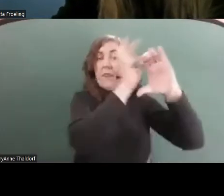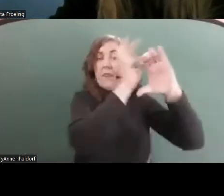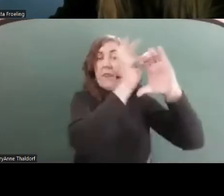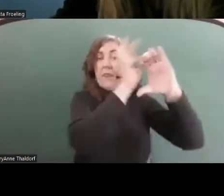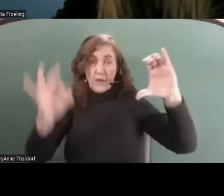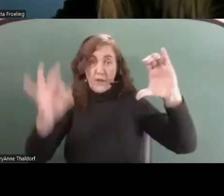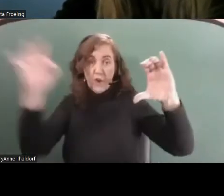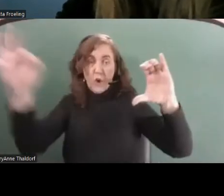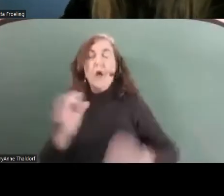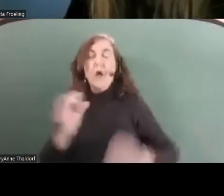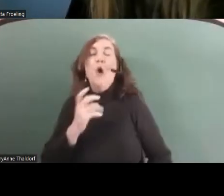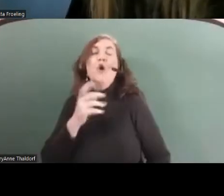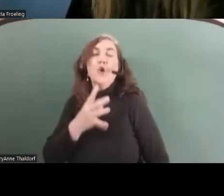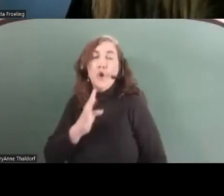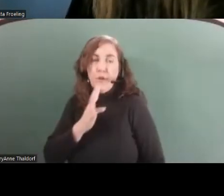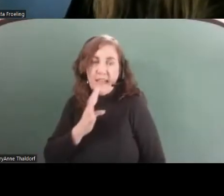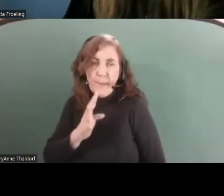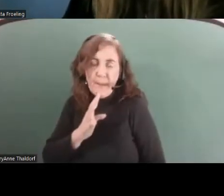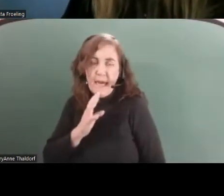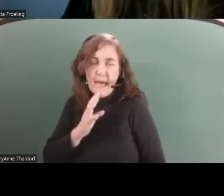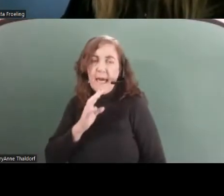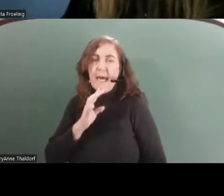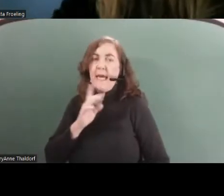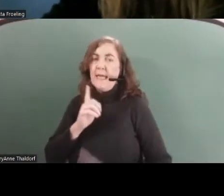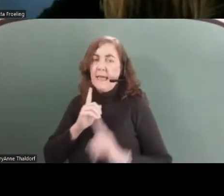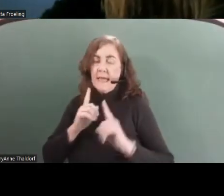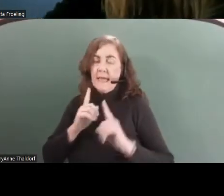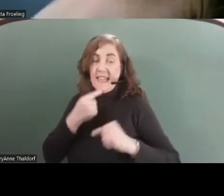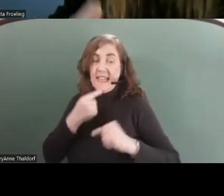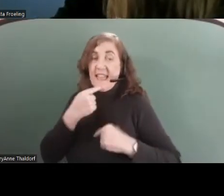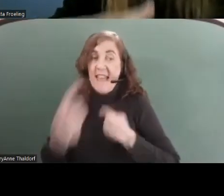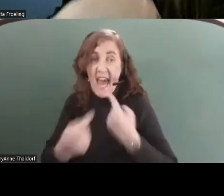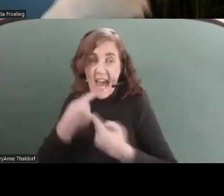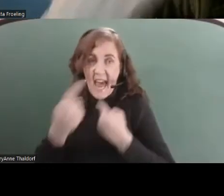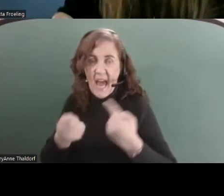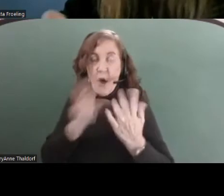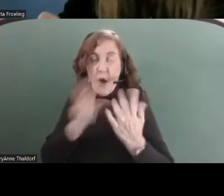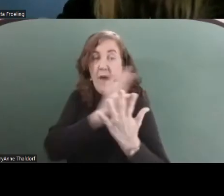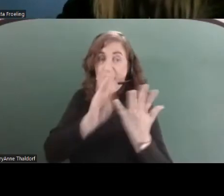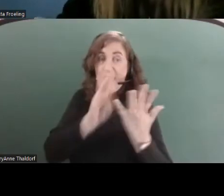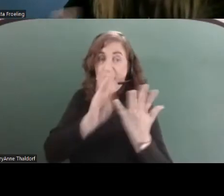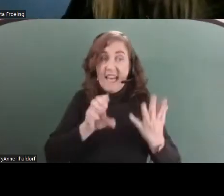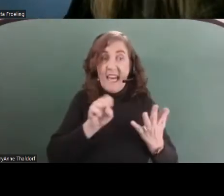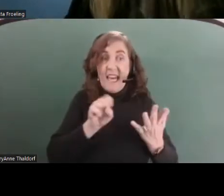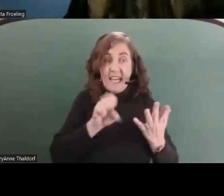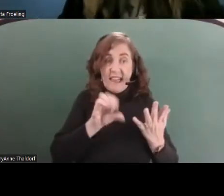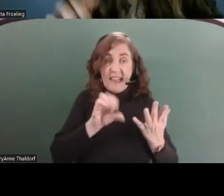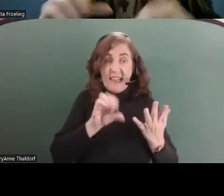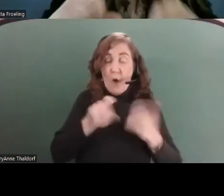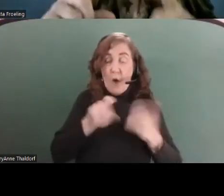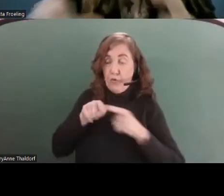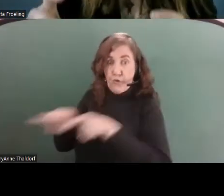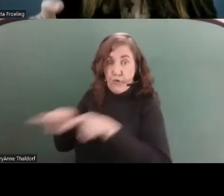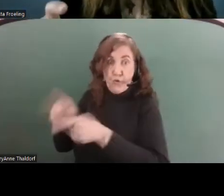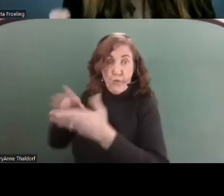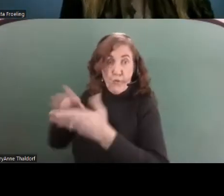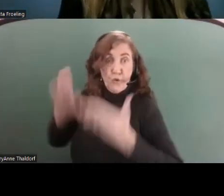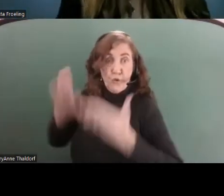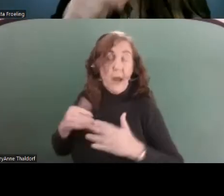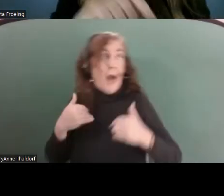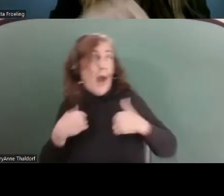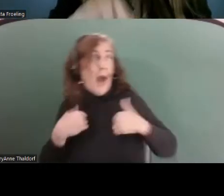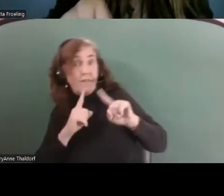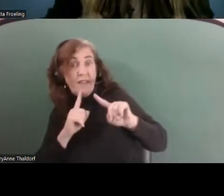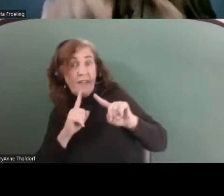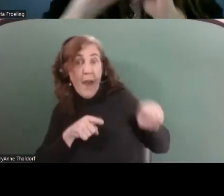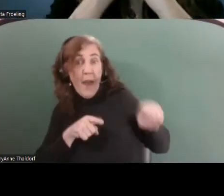say those sounds to the child and have them repeat. And there's also cards if